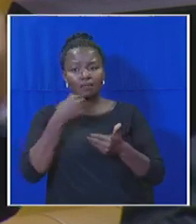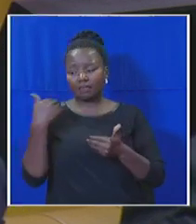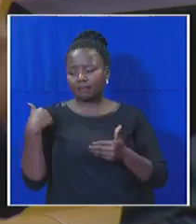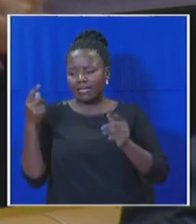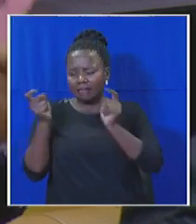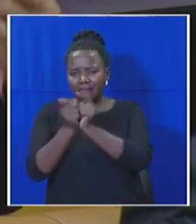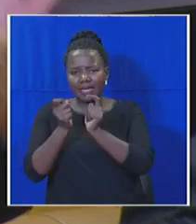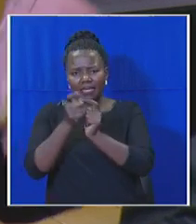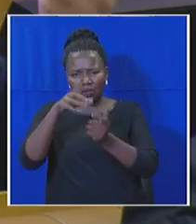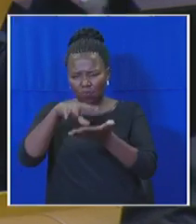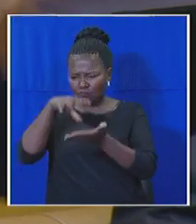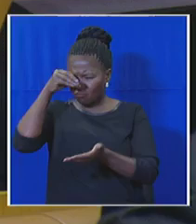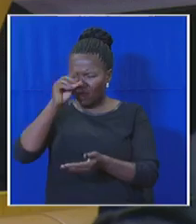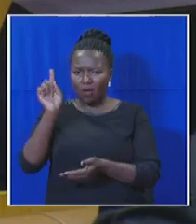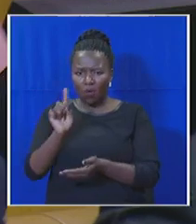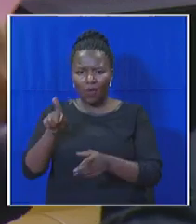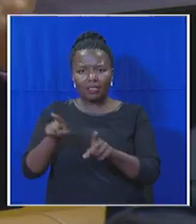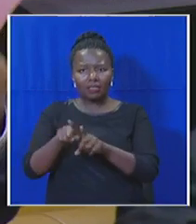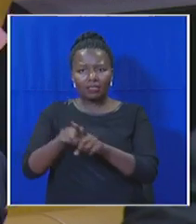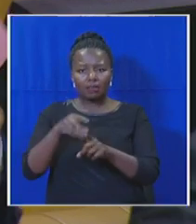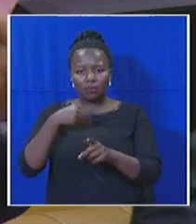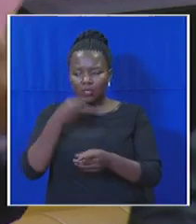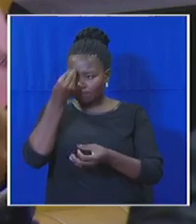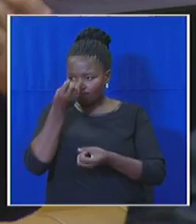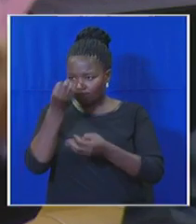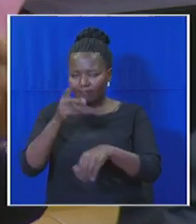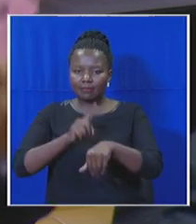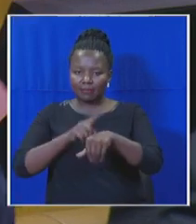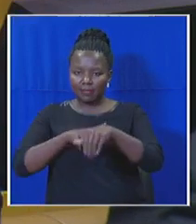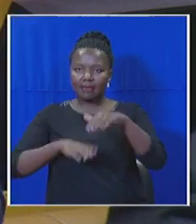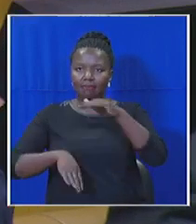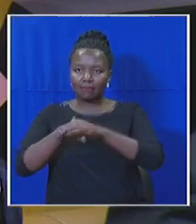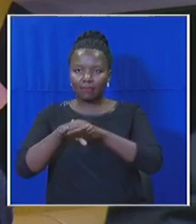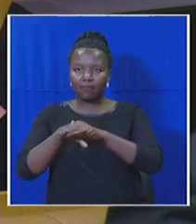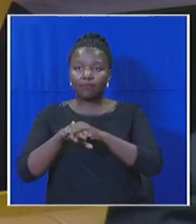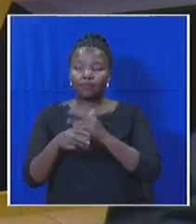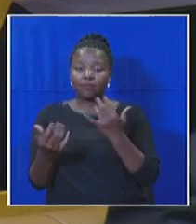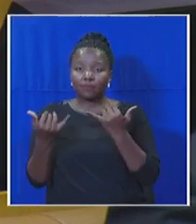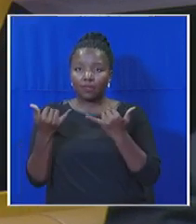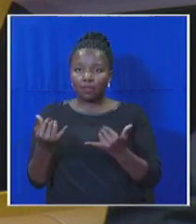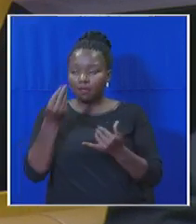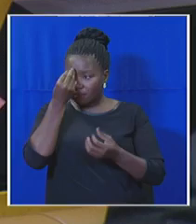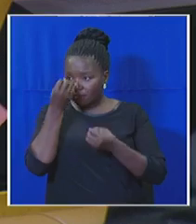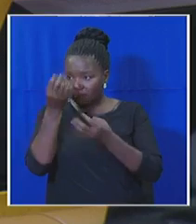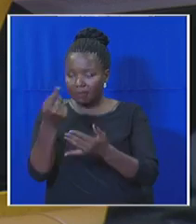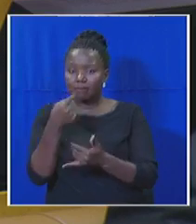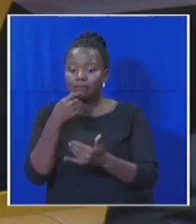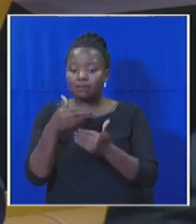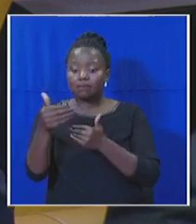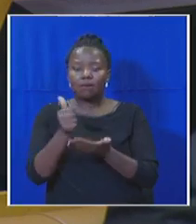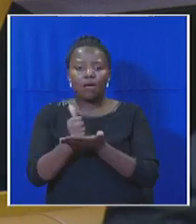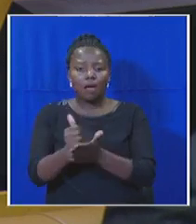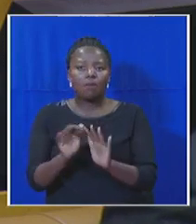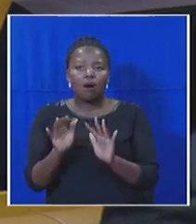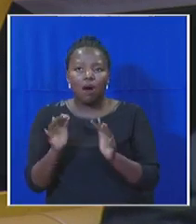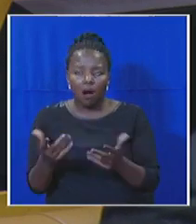and what the information that you have got? Indeed, time, Honorable The information Member. that you have got, how is it going to help to take it Your forward?